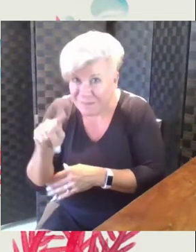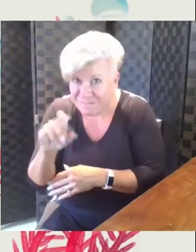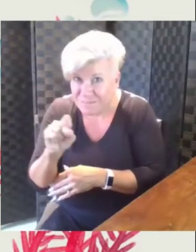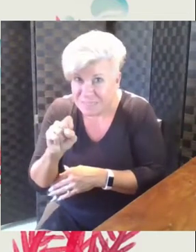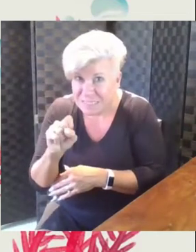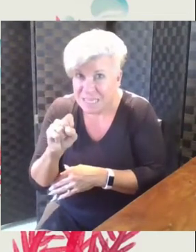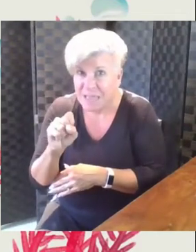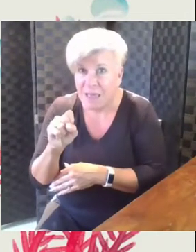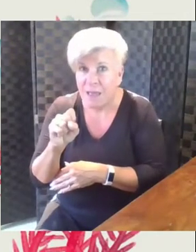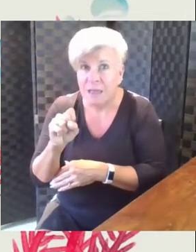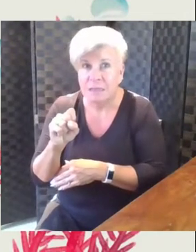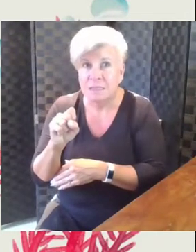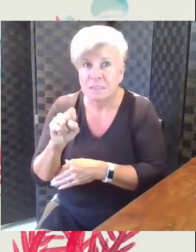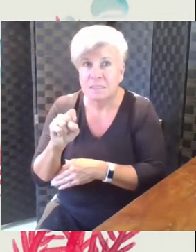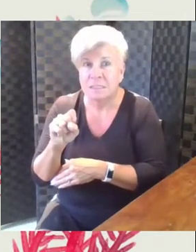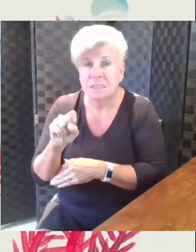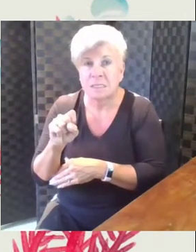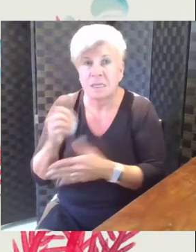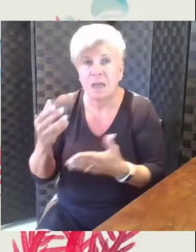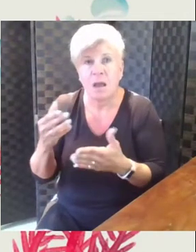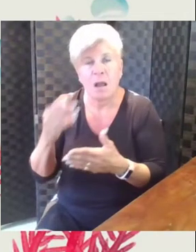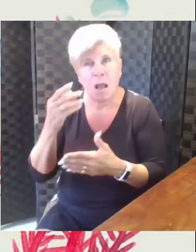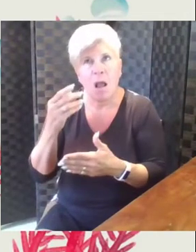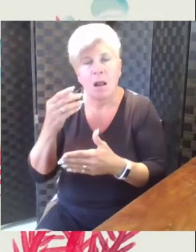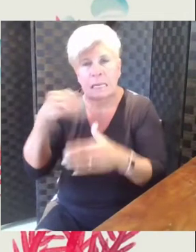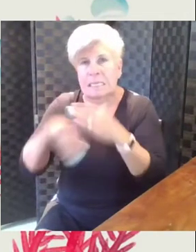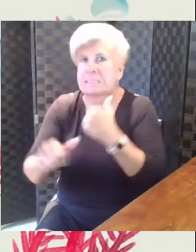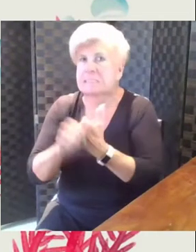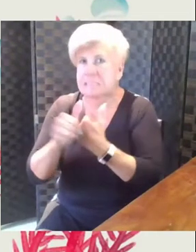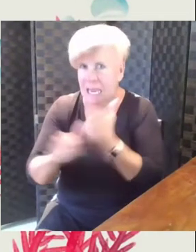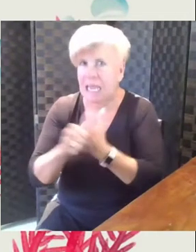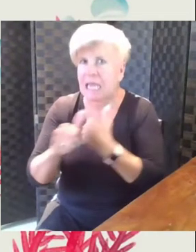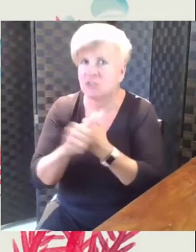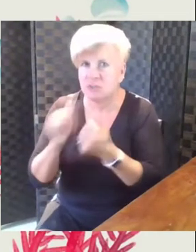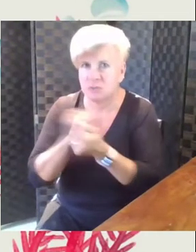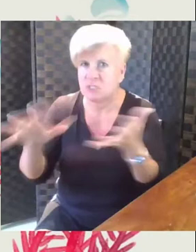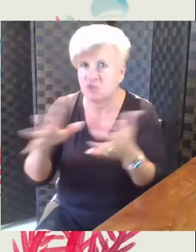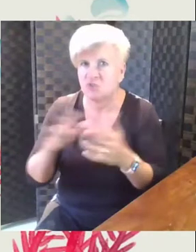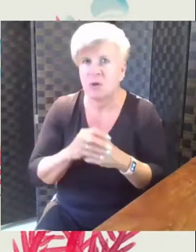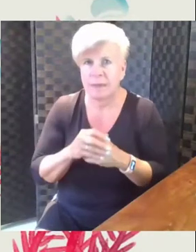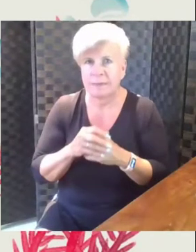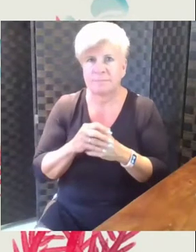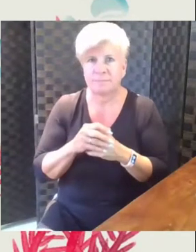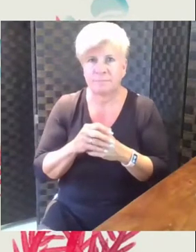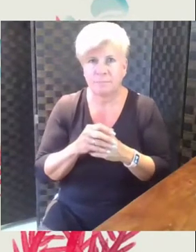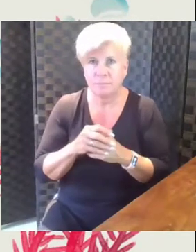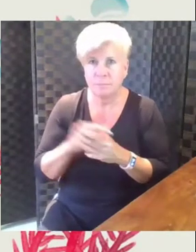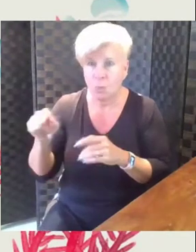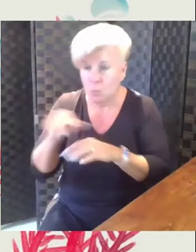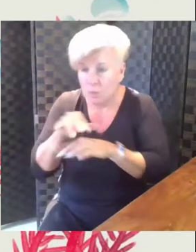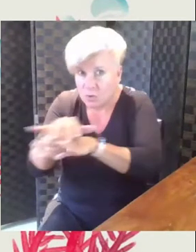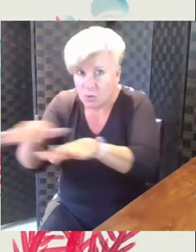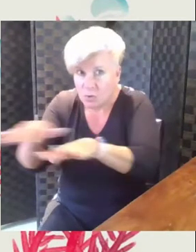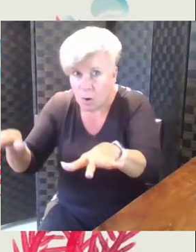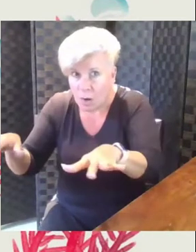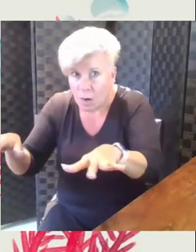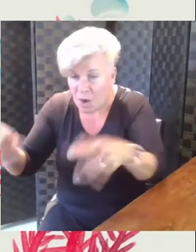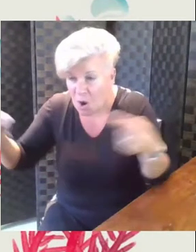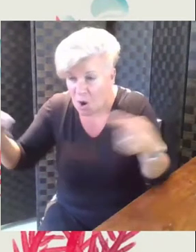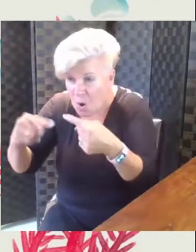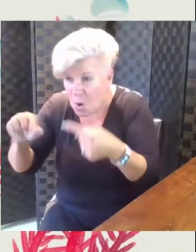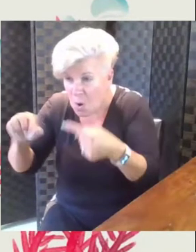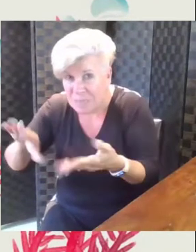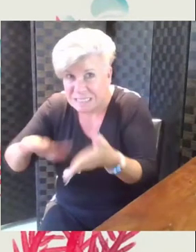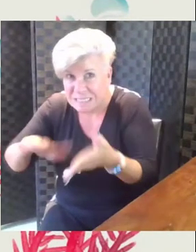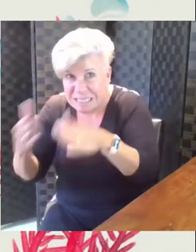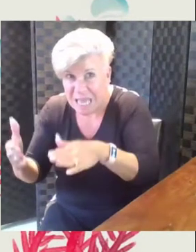reefs that remain are considered at risk or endangered. When corals are damaged or